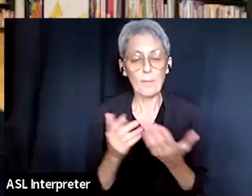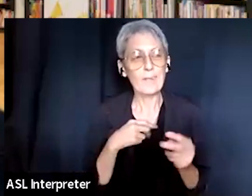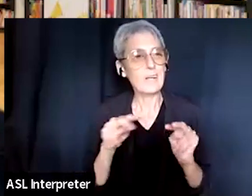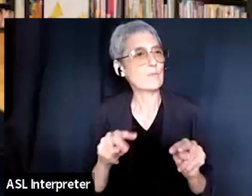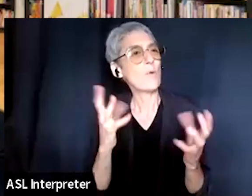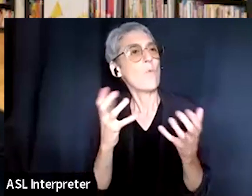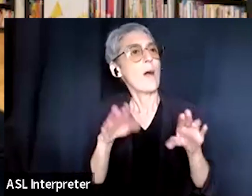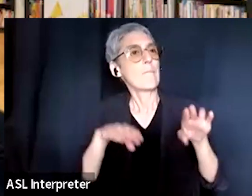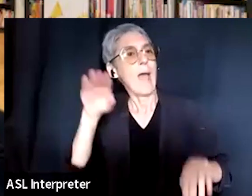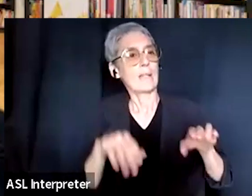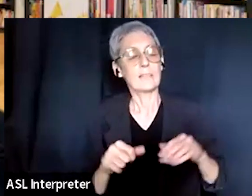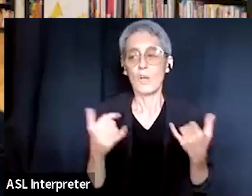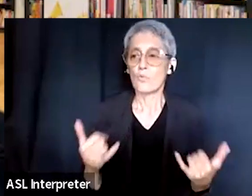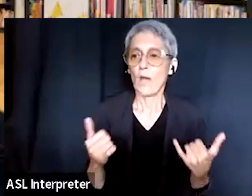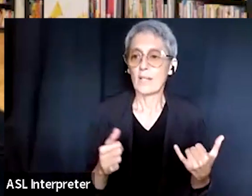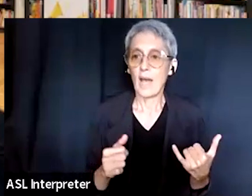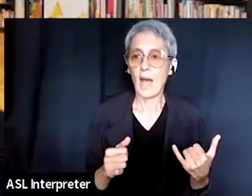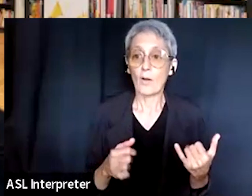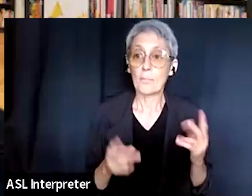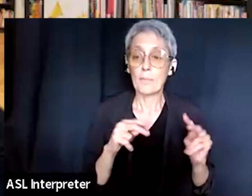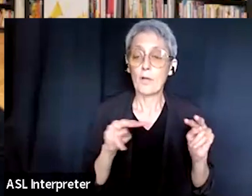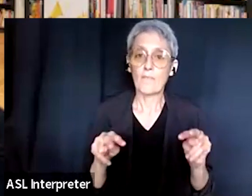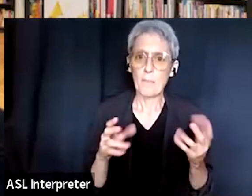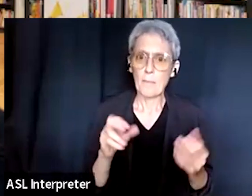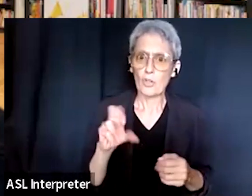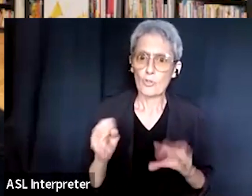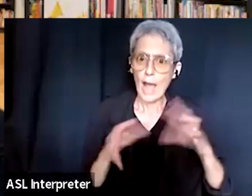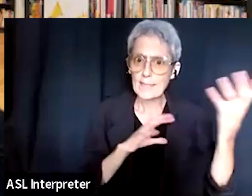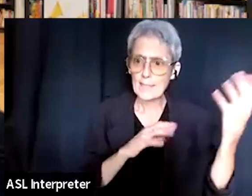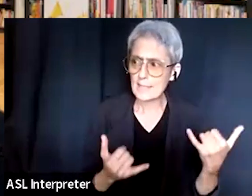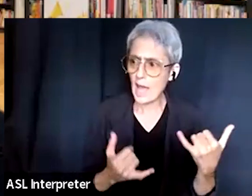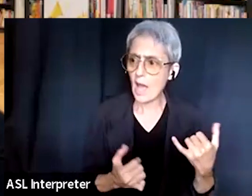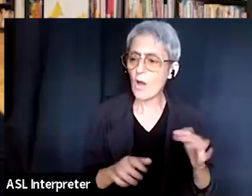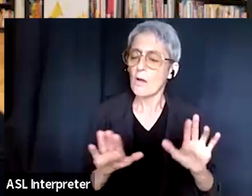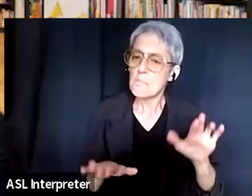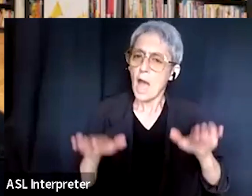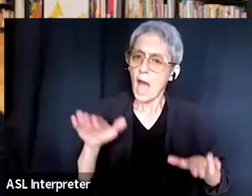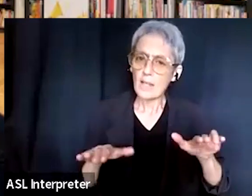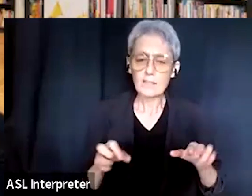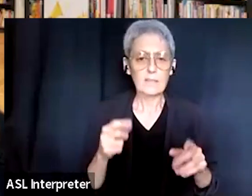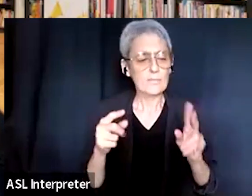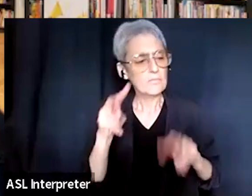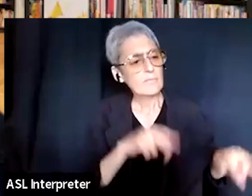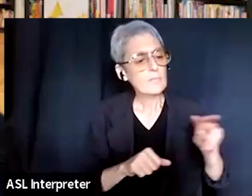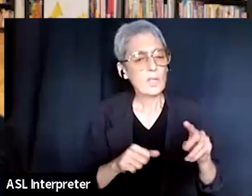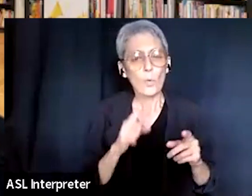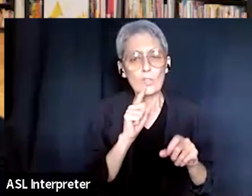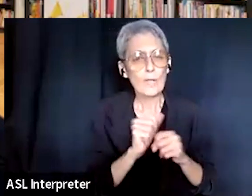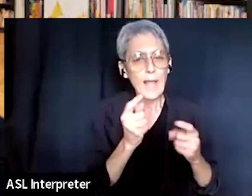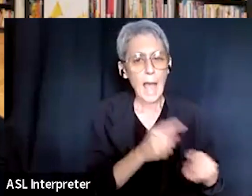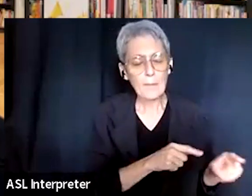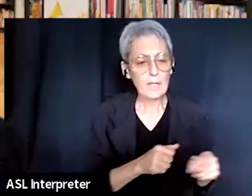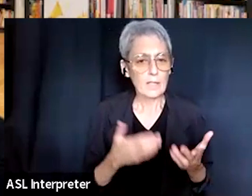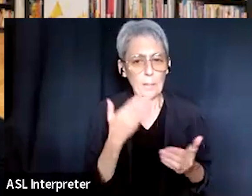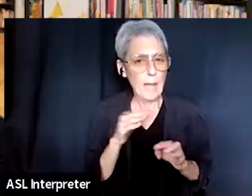what could be perceived as crisis, to just go, hang on a minute, let's think and let's look at what's really happening here and what are the best steps